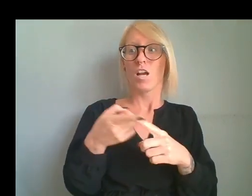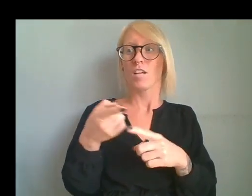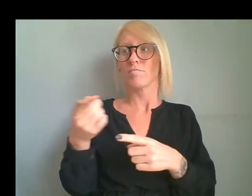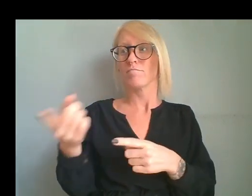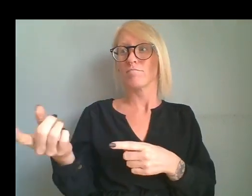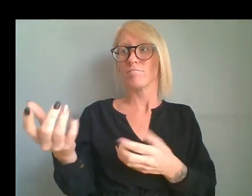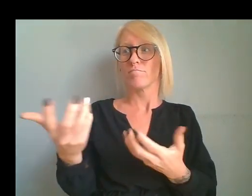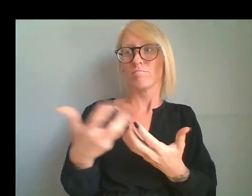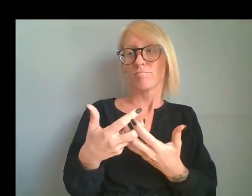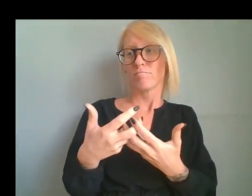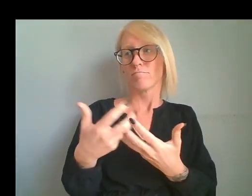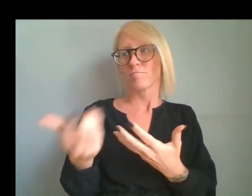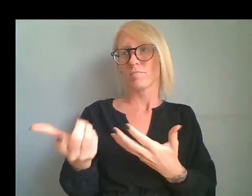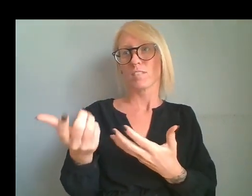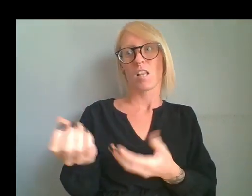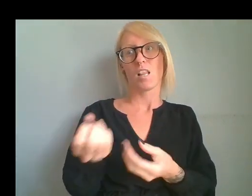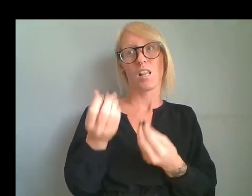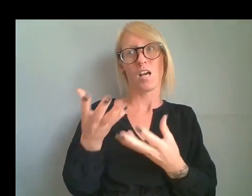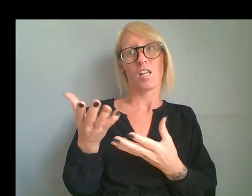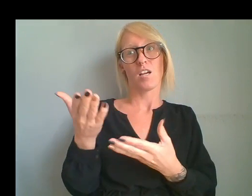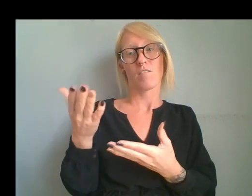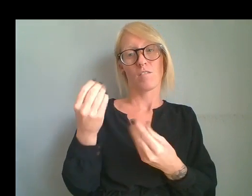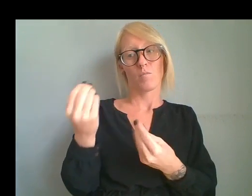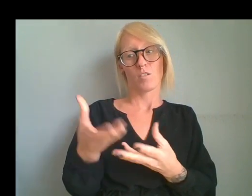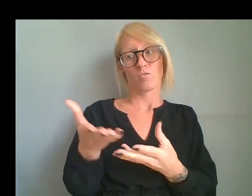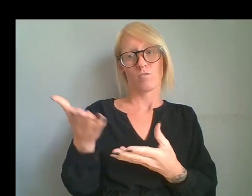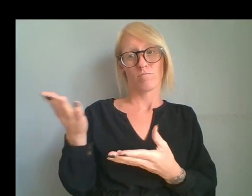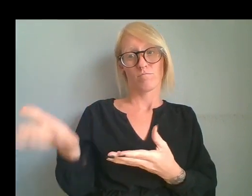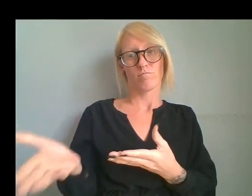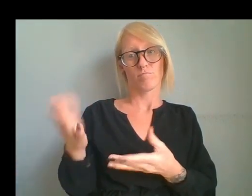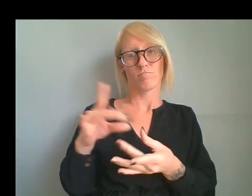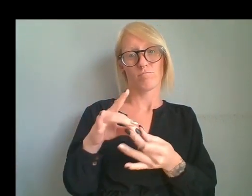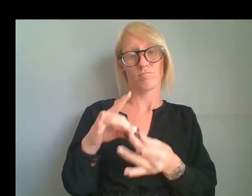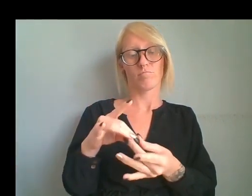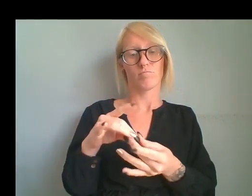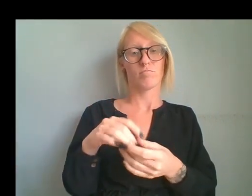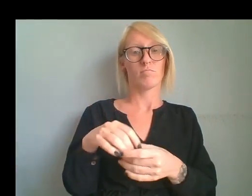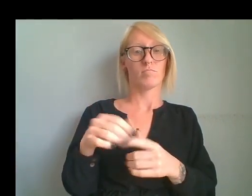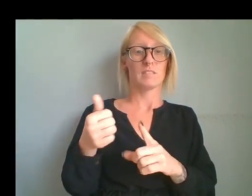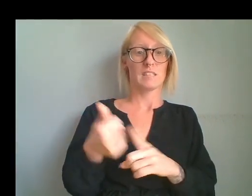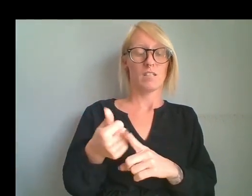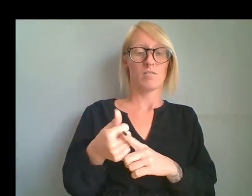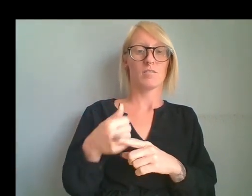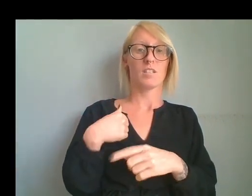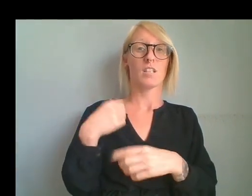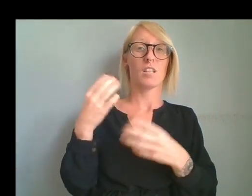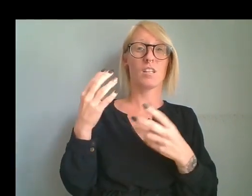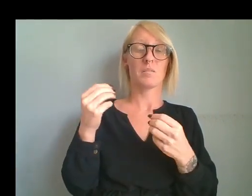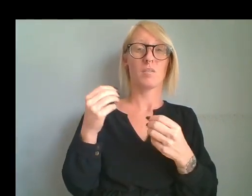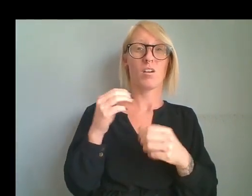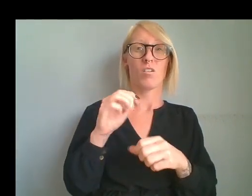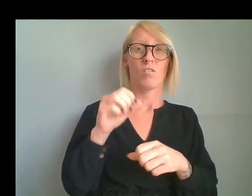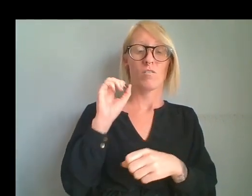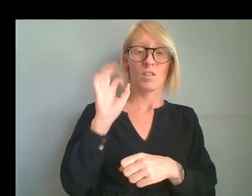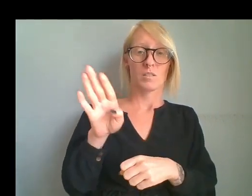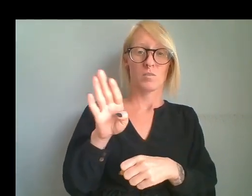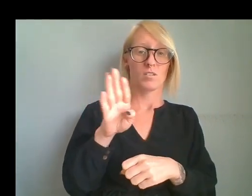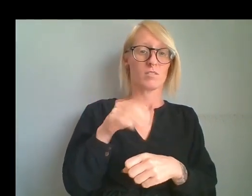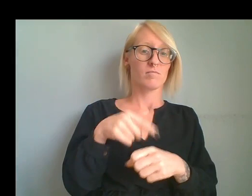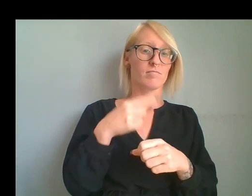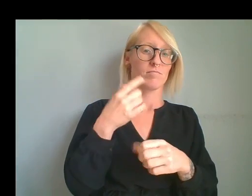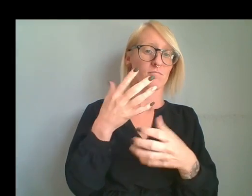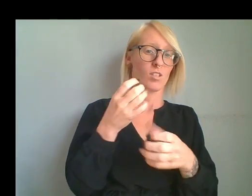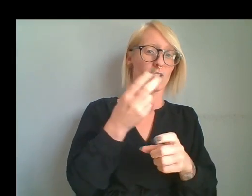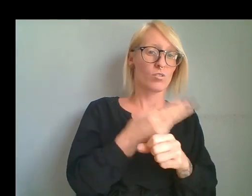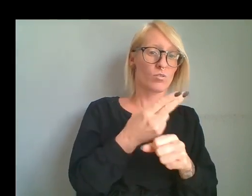information out about himself. So that's why I encourage people, if you're getting on Facebook, think about if you haven't started yet, do you want to use